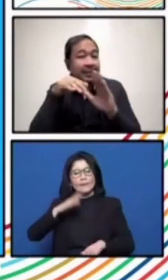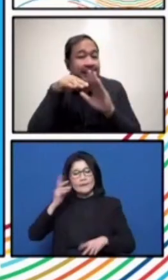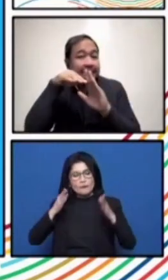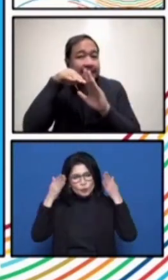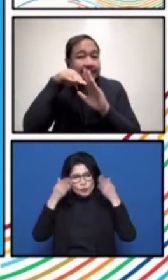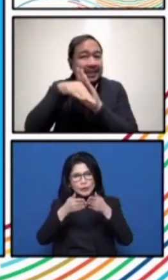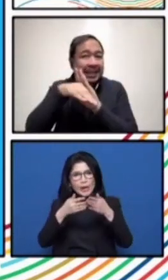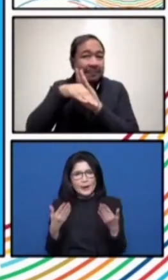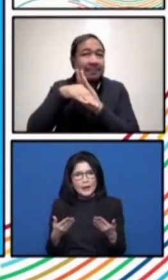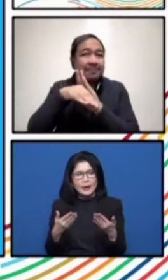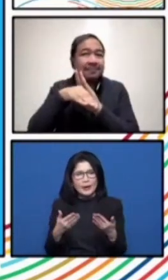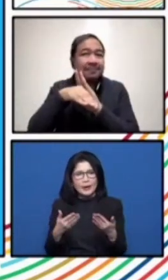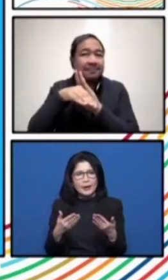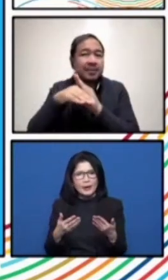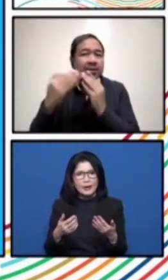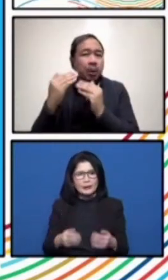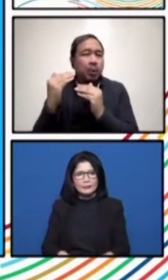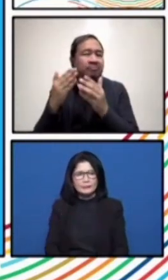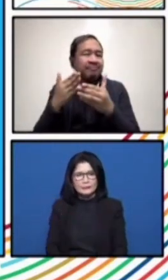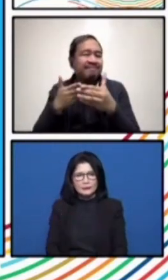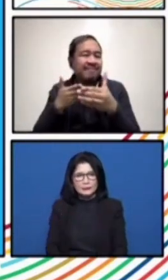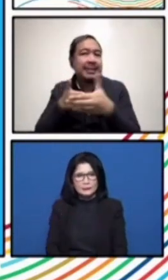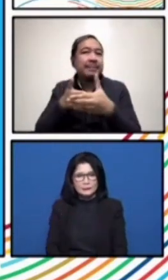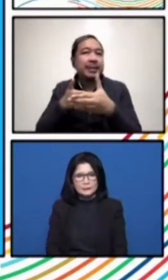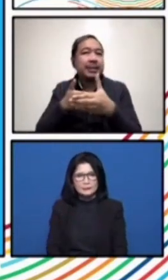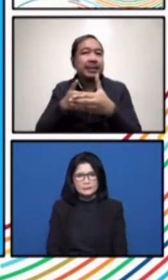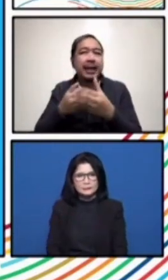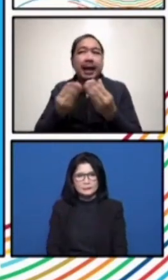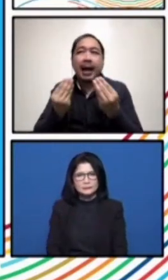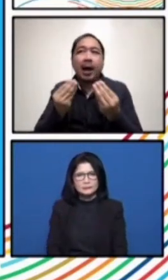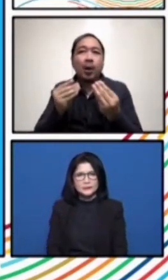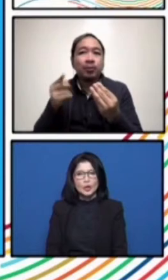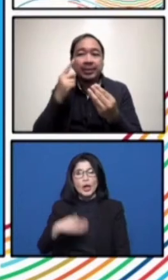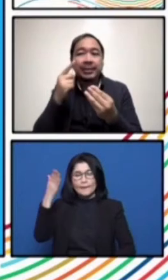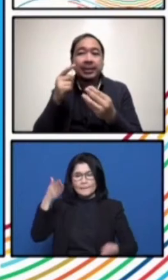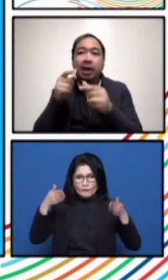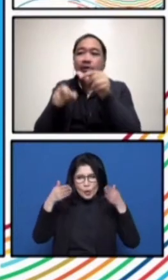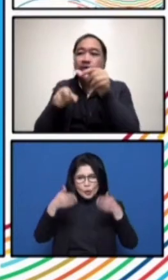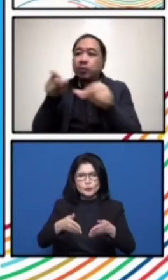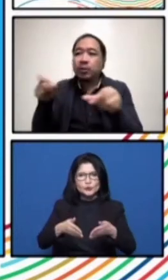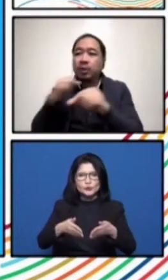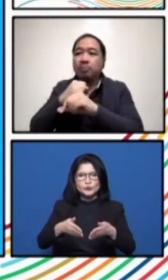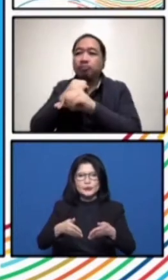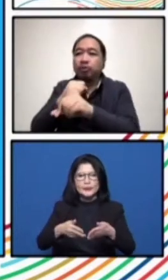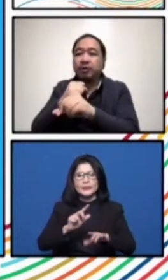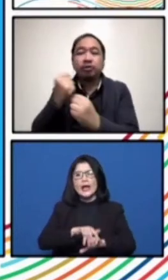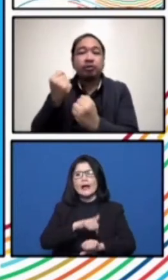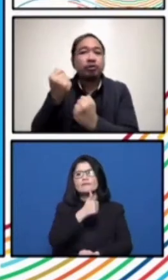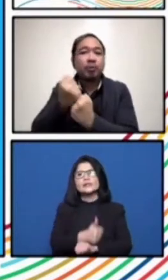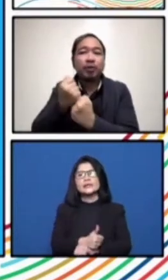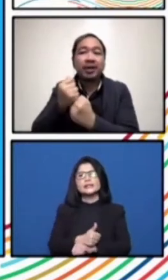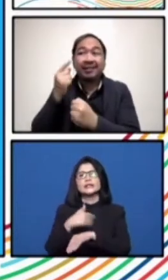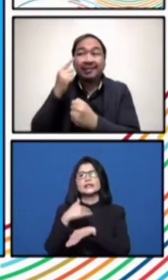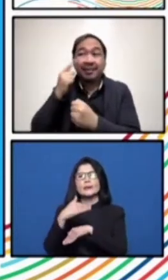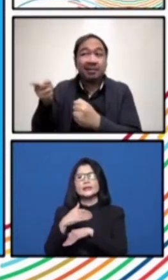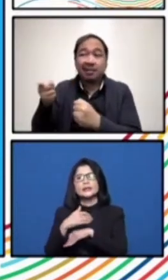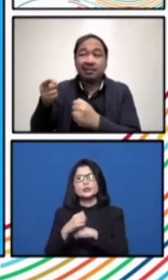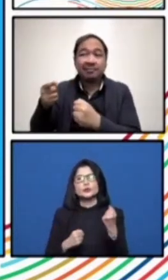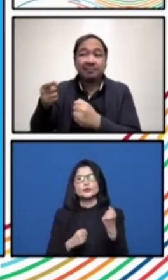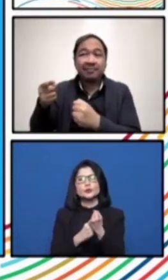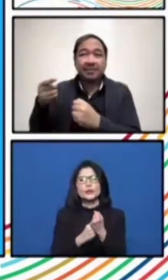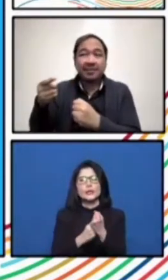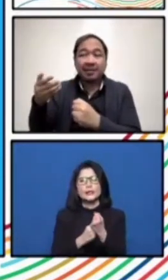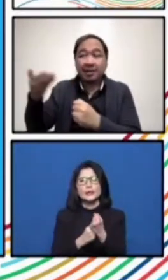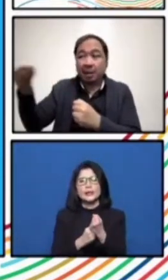which limit I would say the effectiveness of social protection support by not allowing uh compatibility